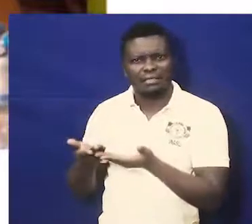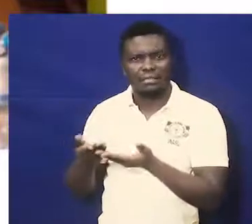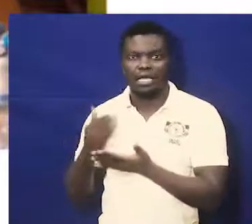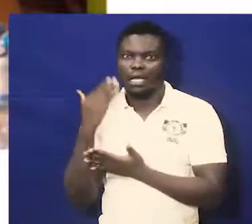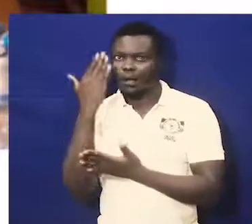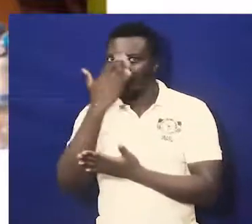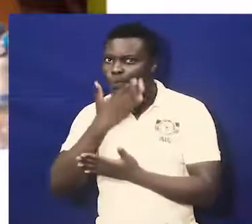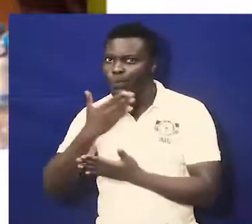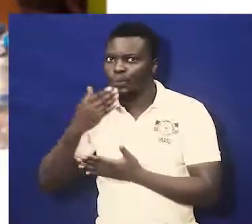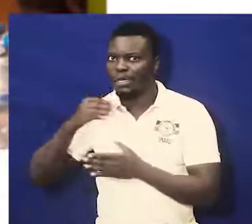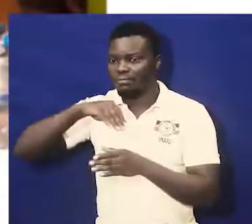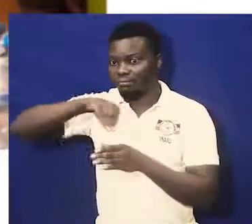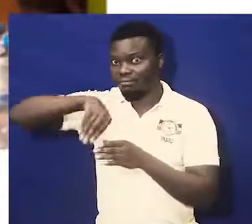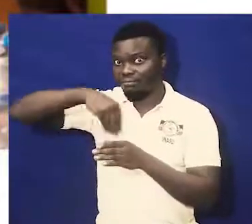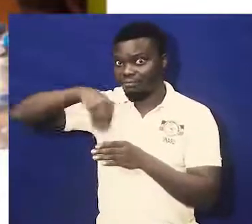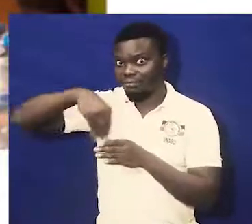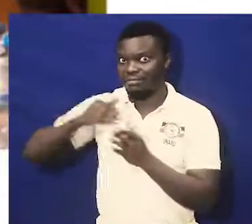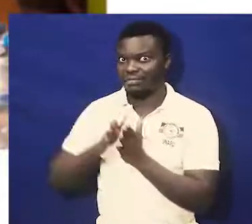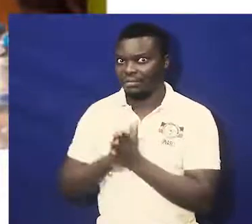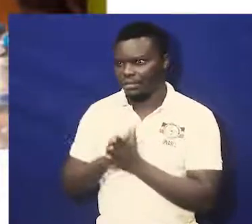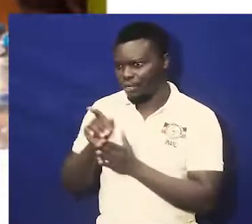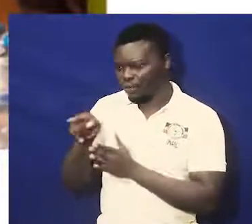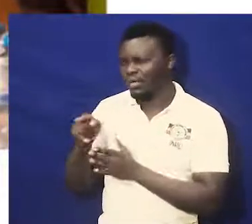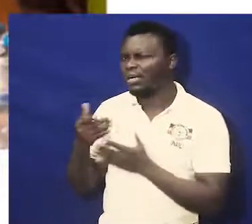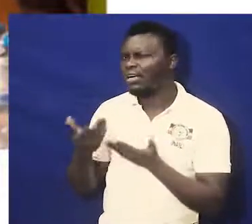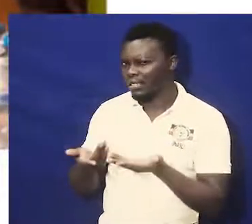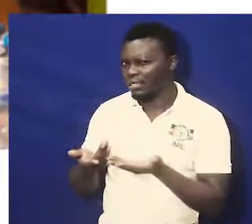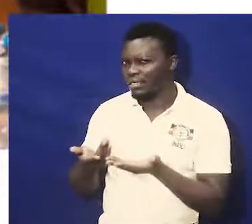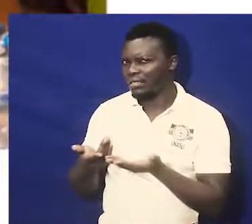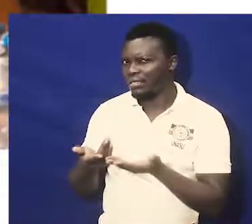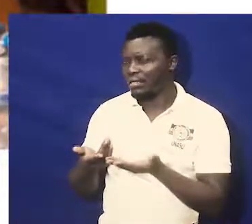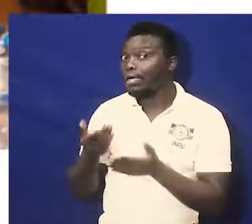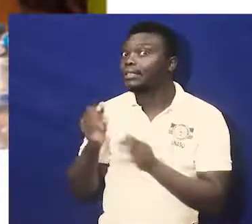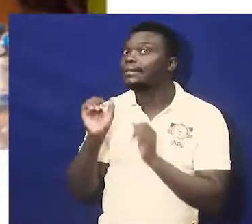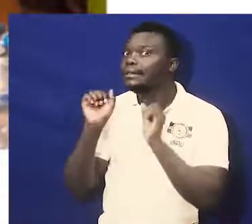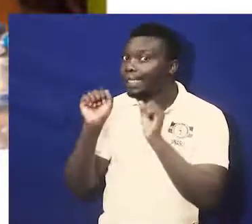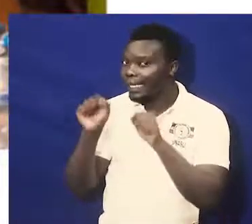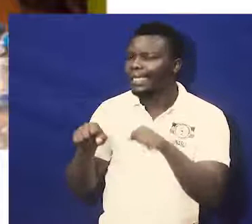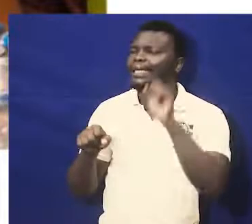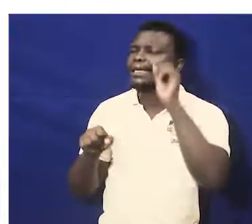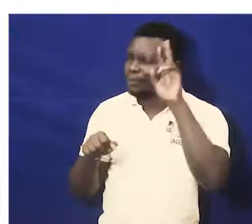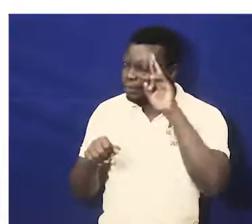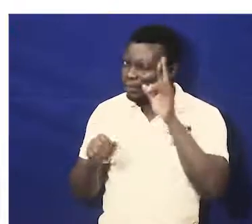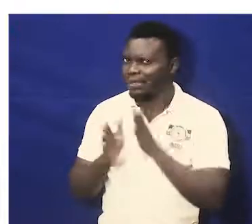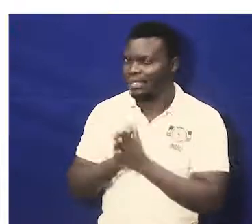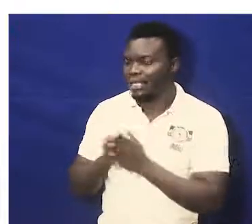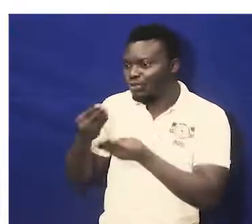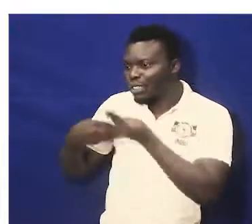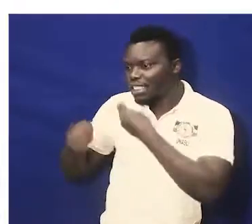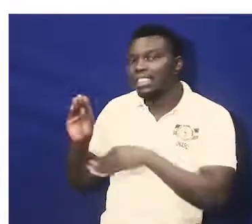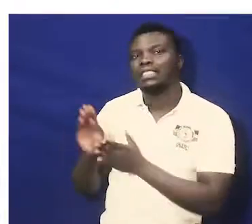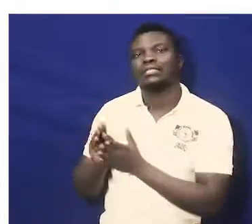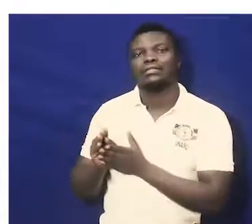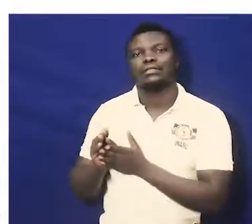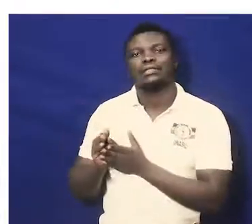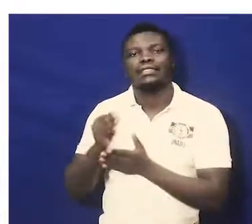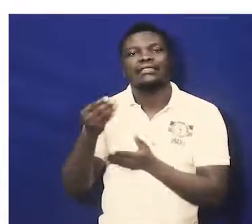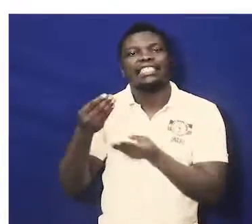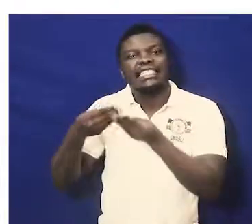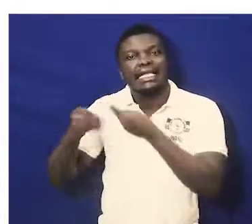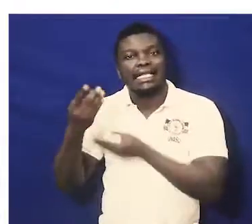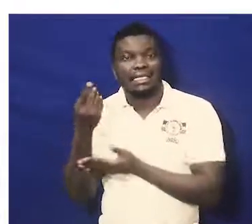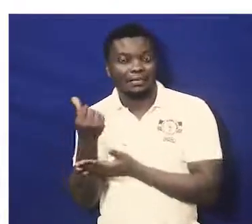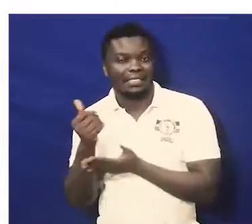oil, from that shop, you will buy it at a selling price.